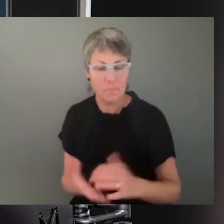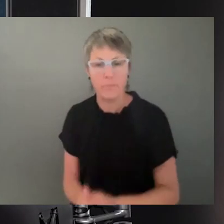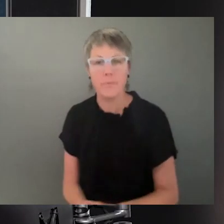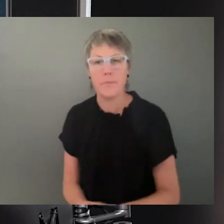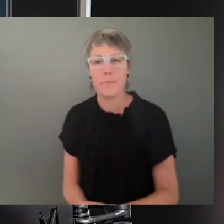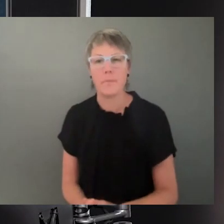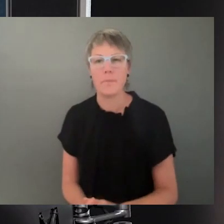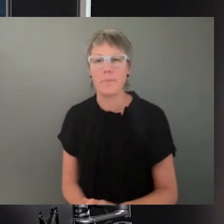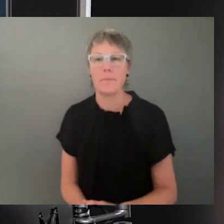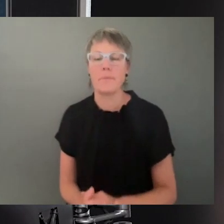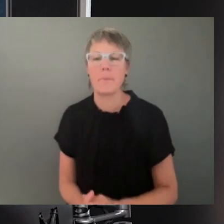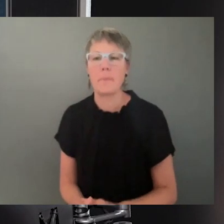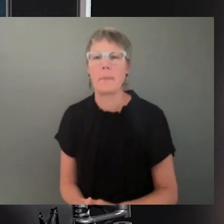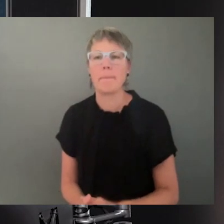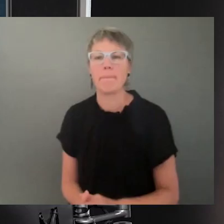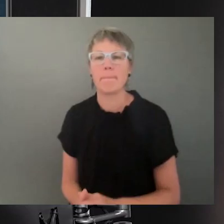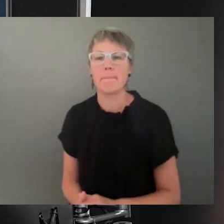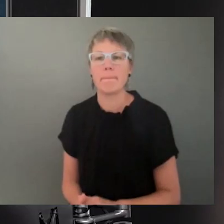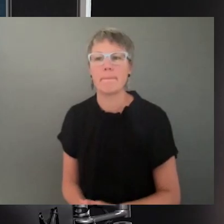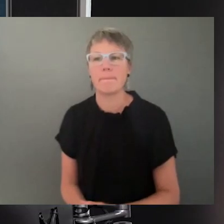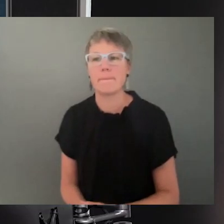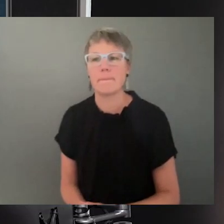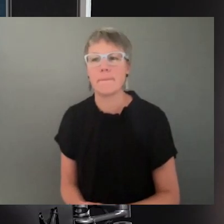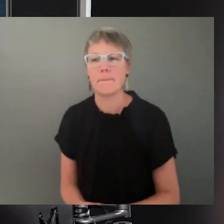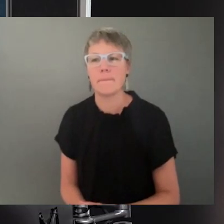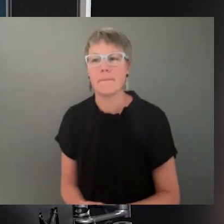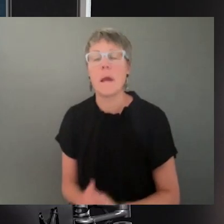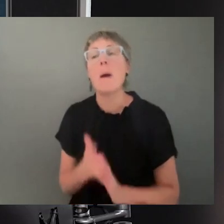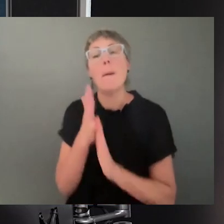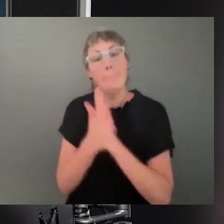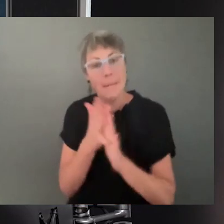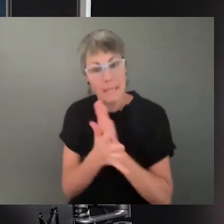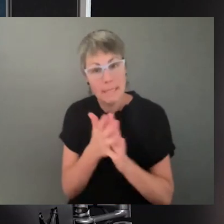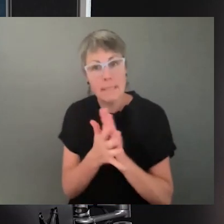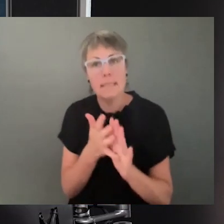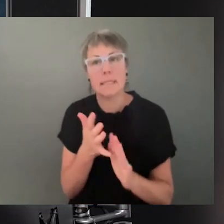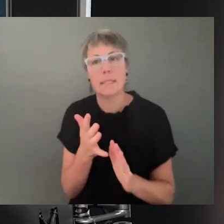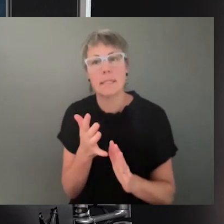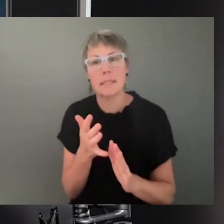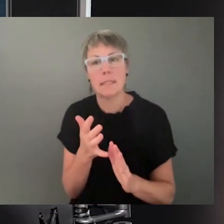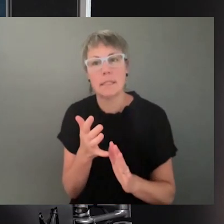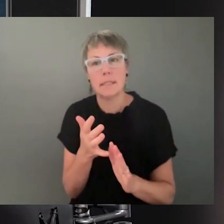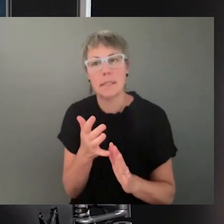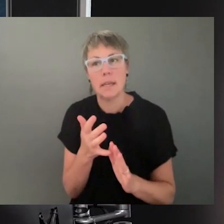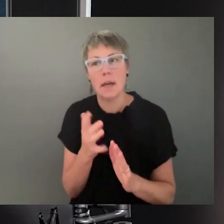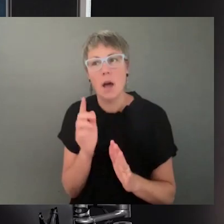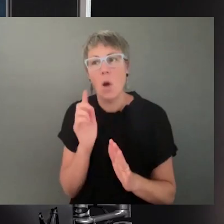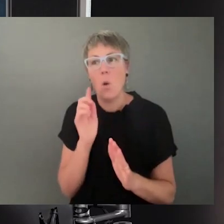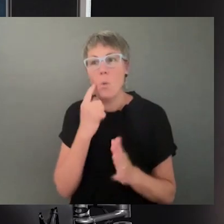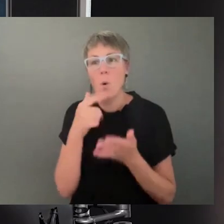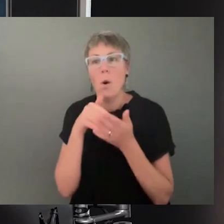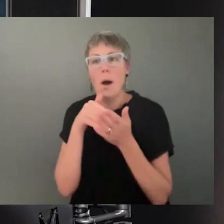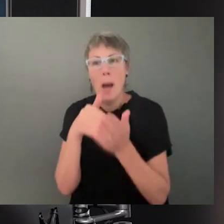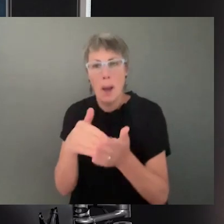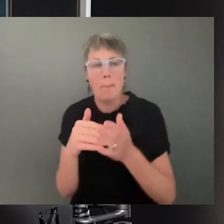we rely on to think about, well, what are your plans and how might that affect me? And those actions are going to also really